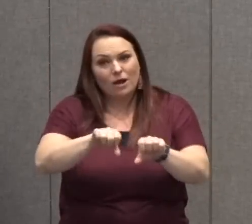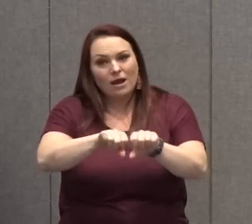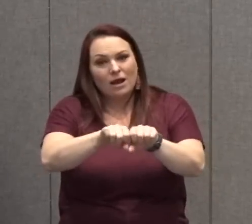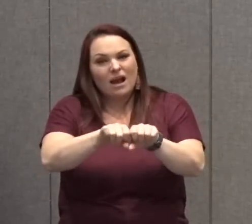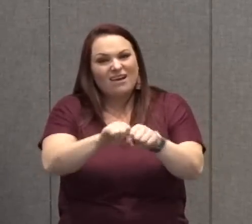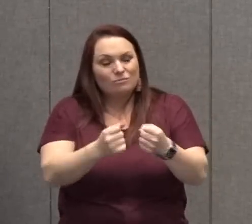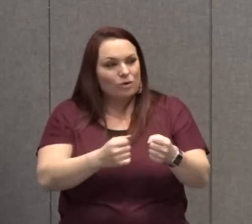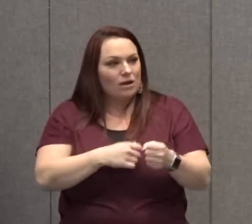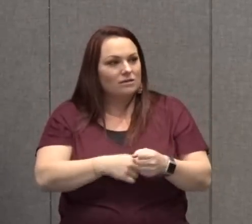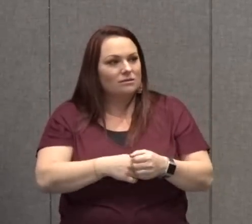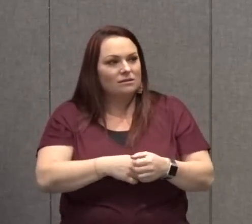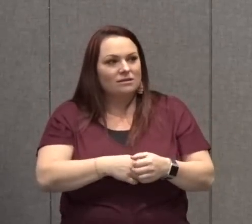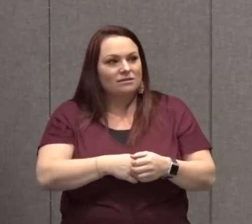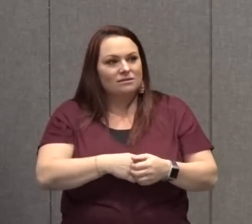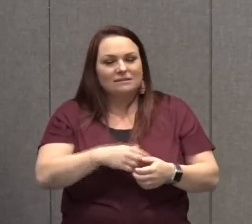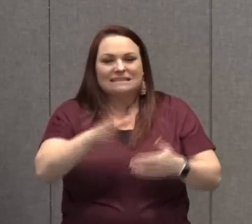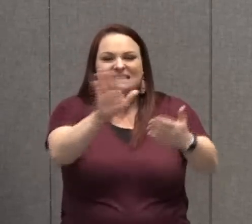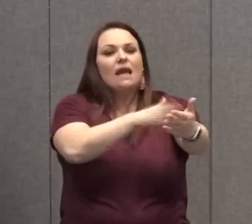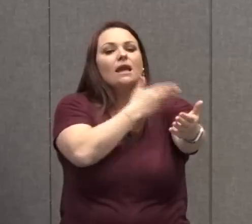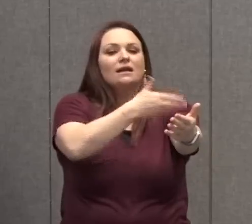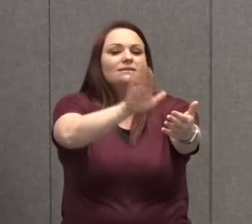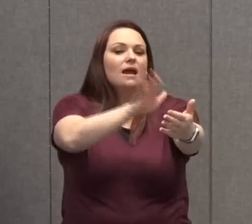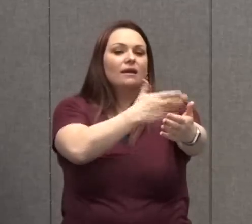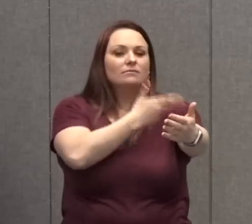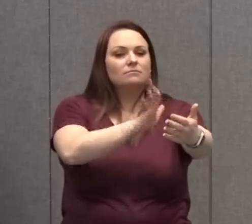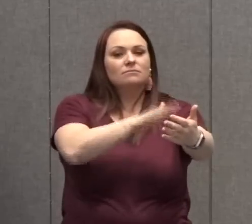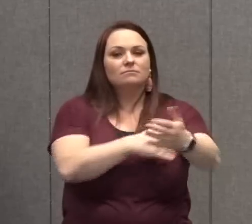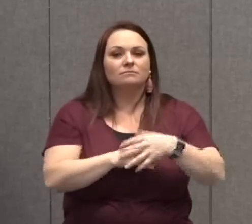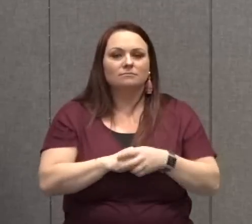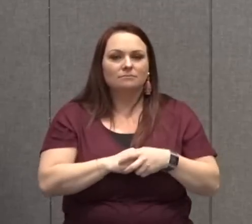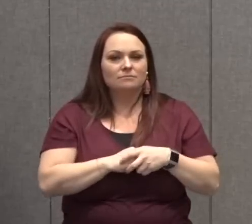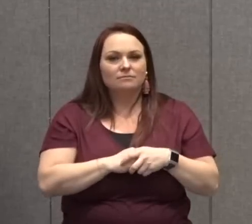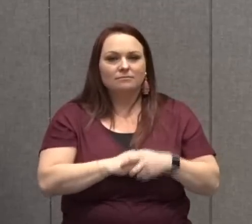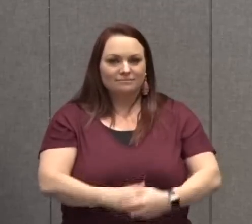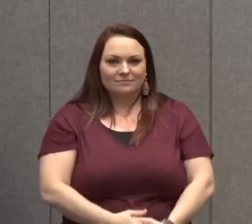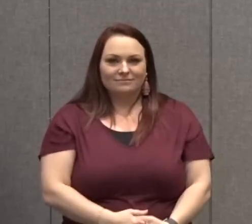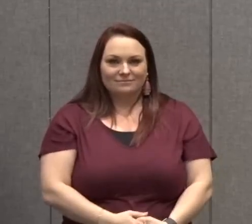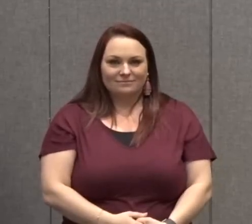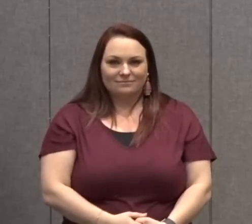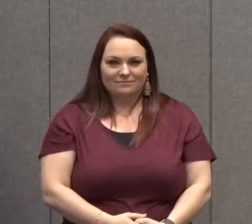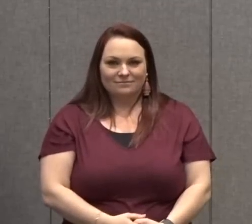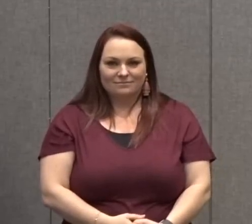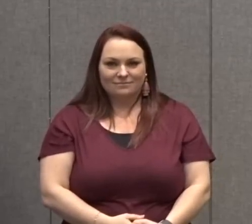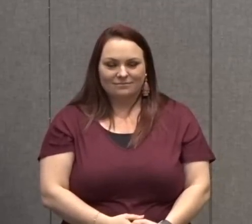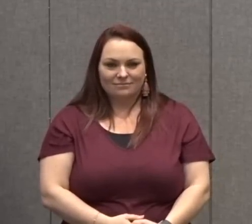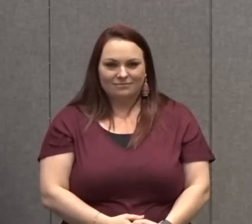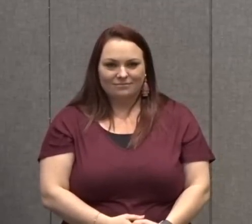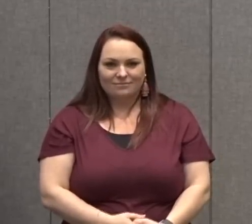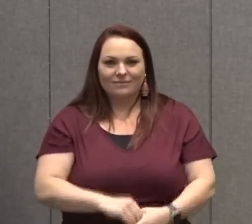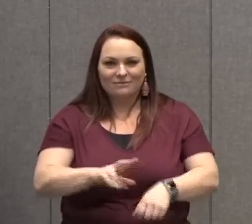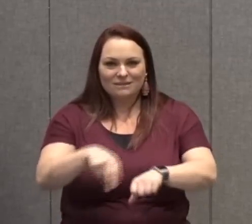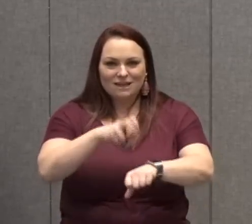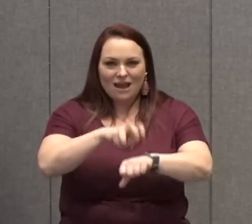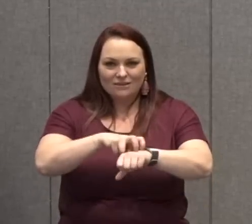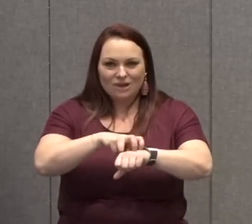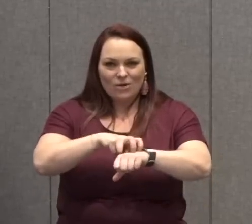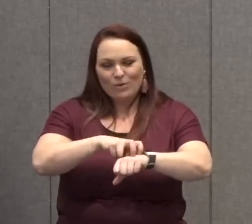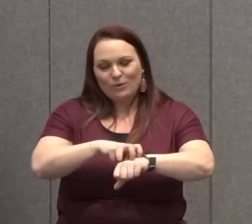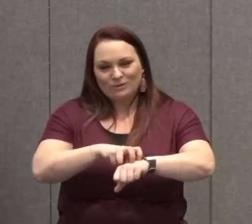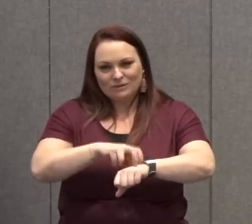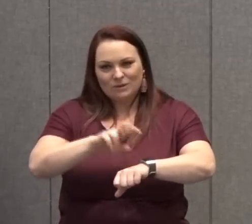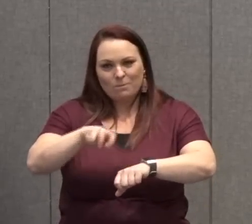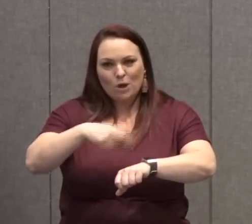sing into the microphone stretch that neck sing into the microphone ah ah potato potato